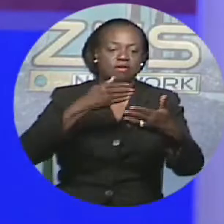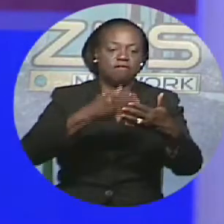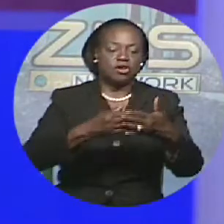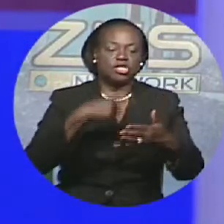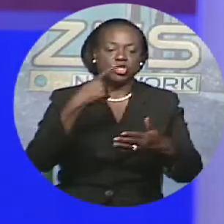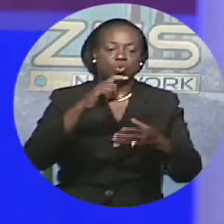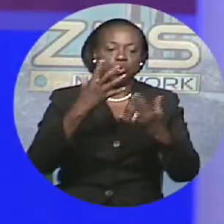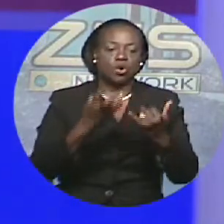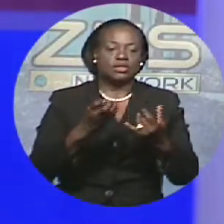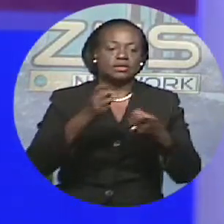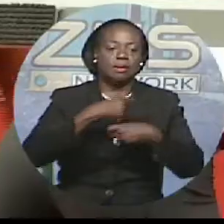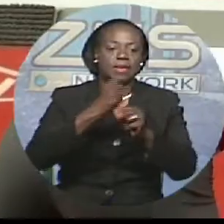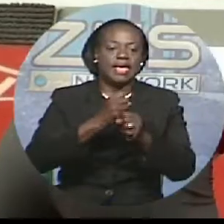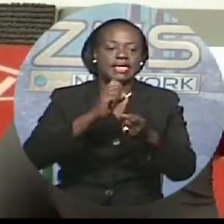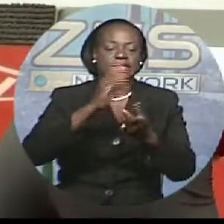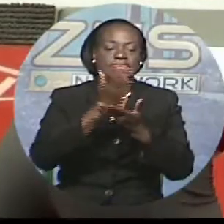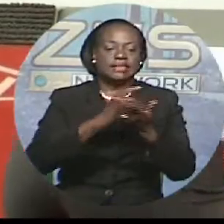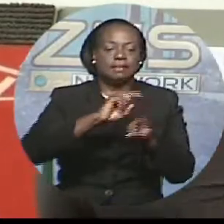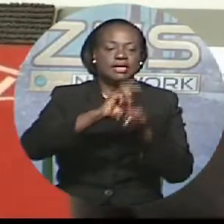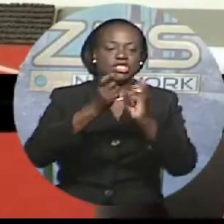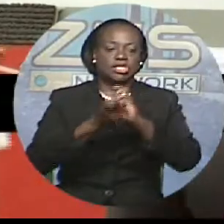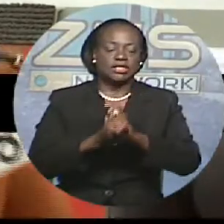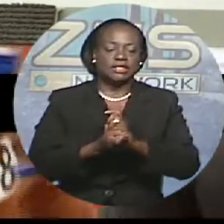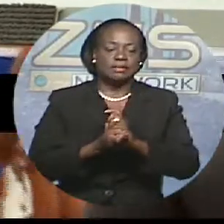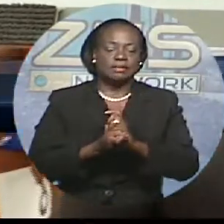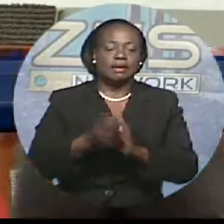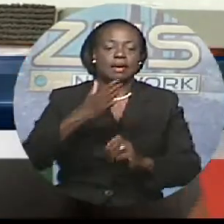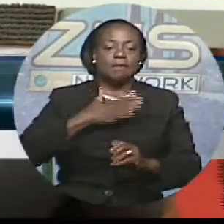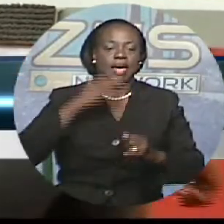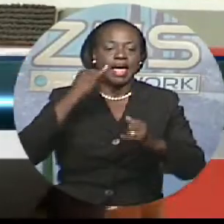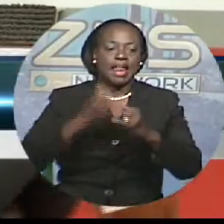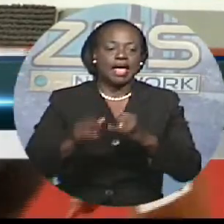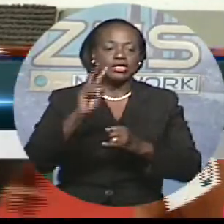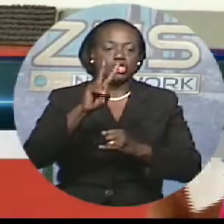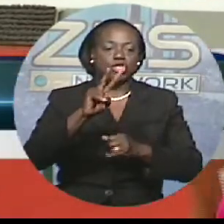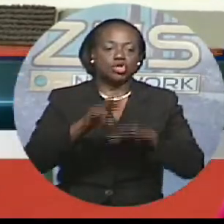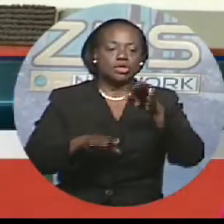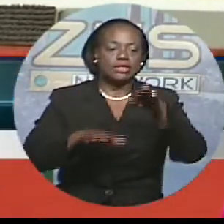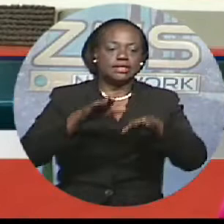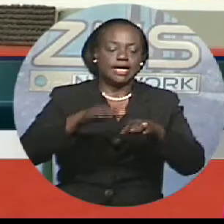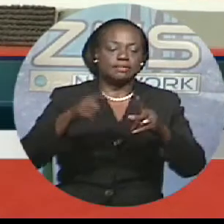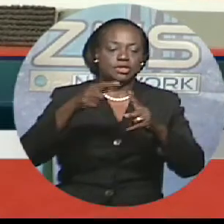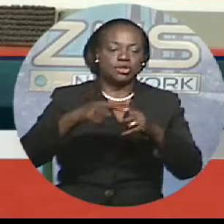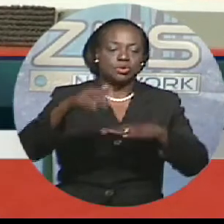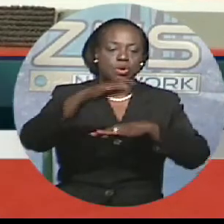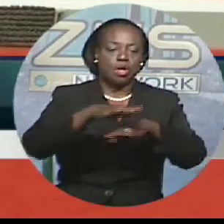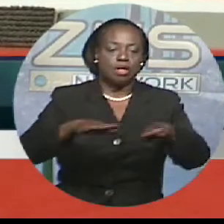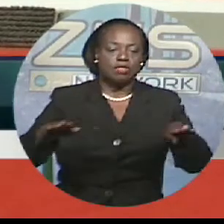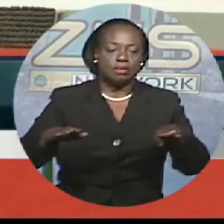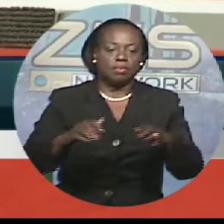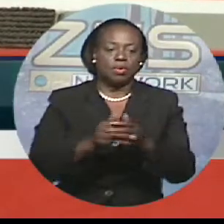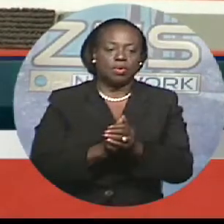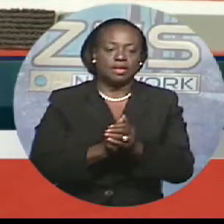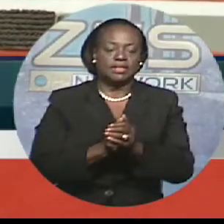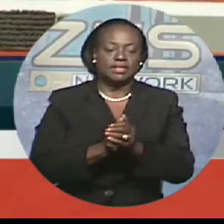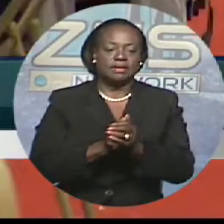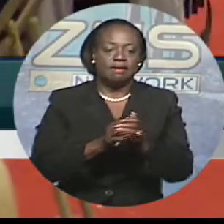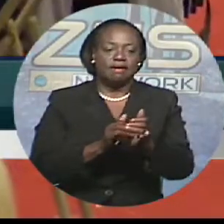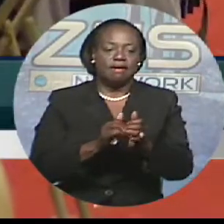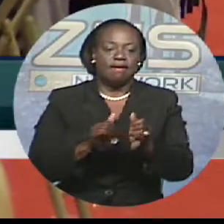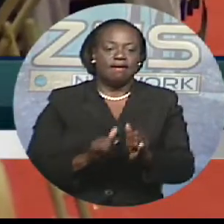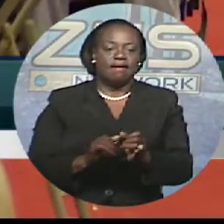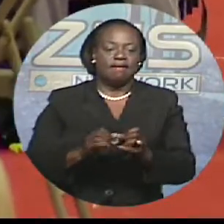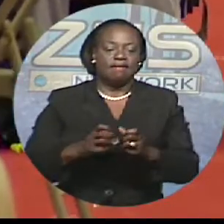she wants to make. It's just my last two steps to the board, the penultimate off the board, and just extending my